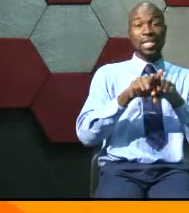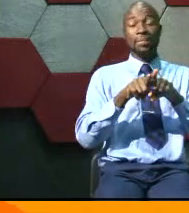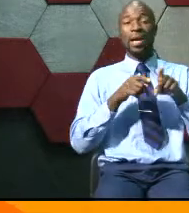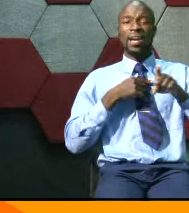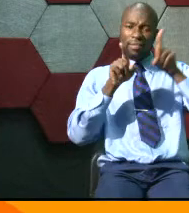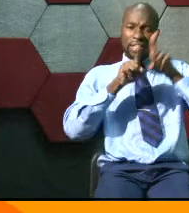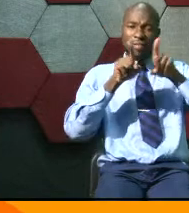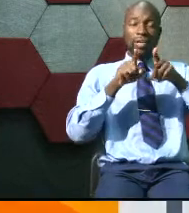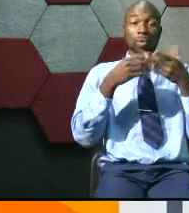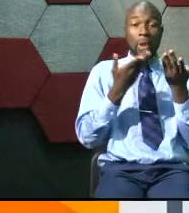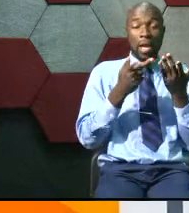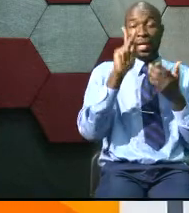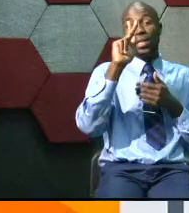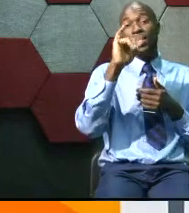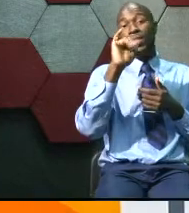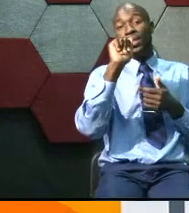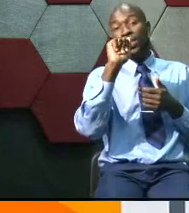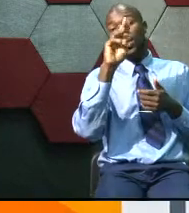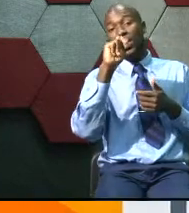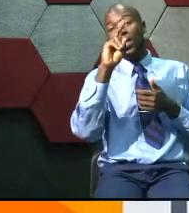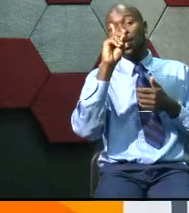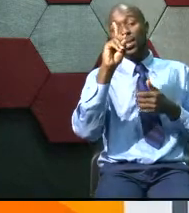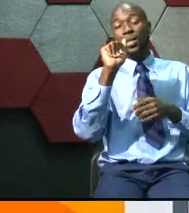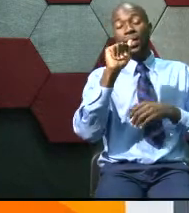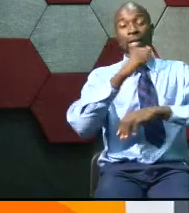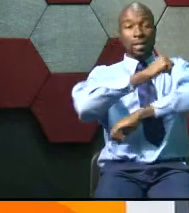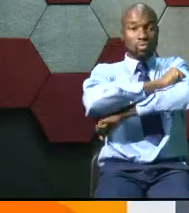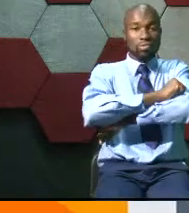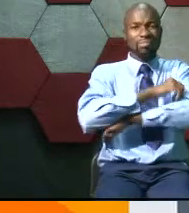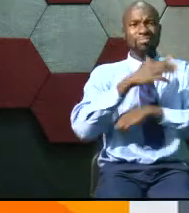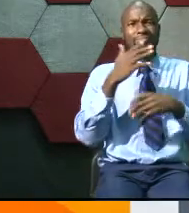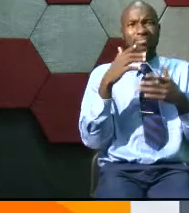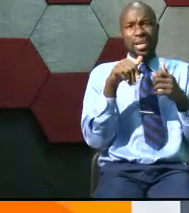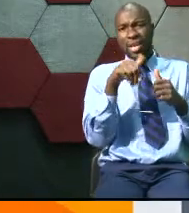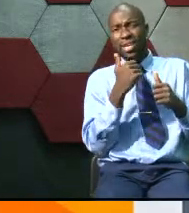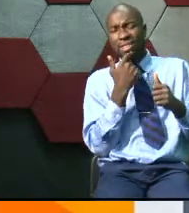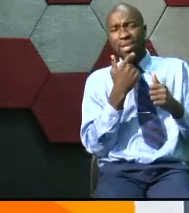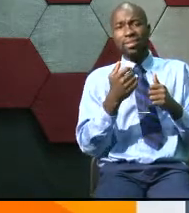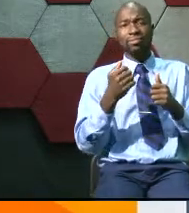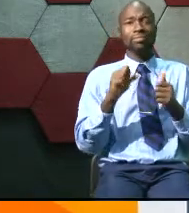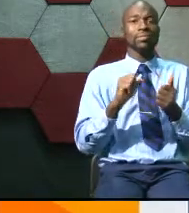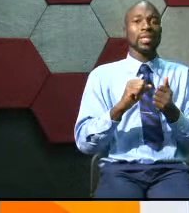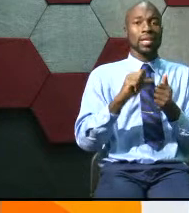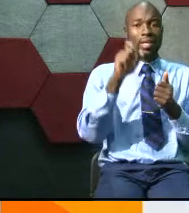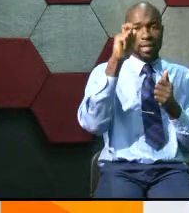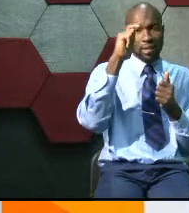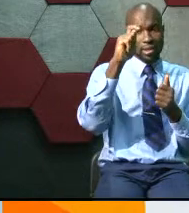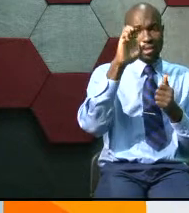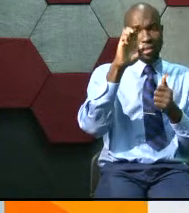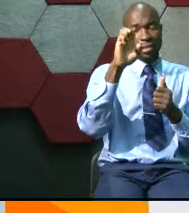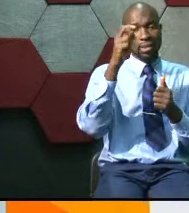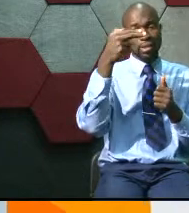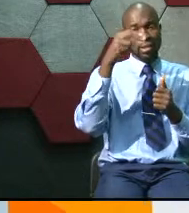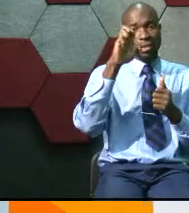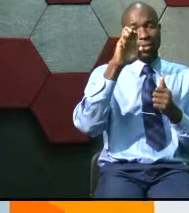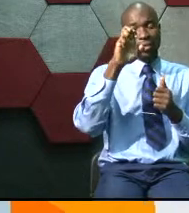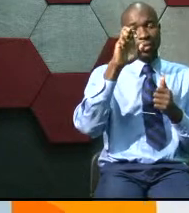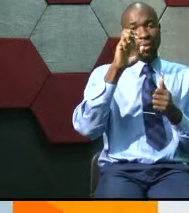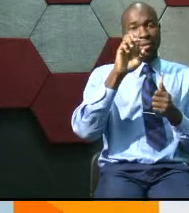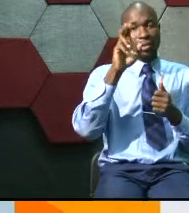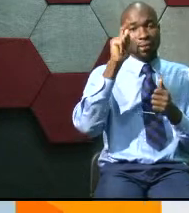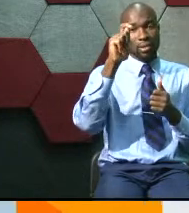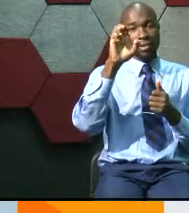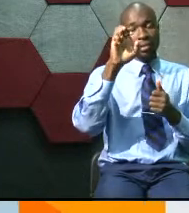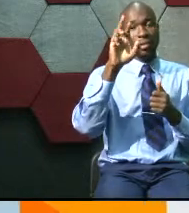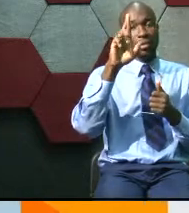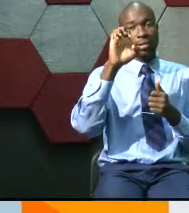to Kianda, and I have been to, there's one more school, St. Teresa, yes. So at least we've managed to visit about 4 schools just to ensure